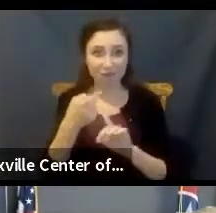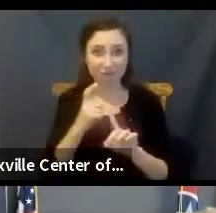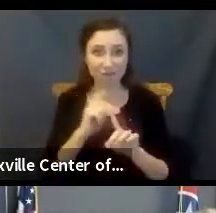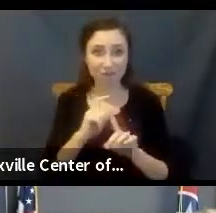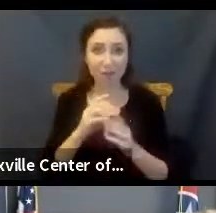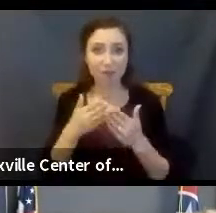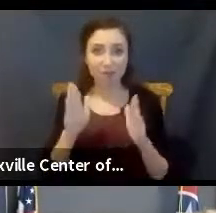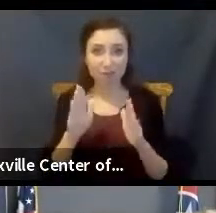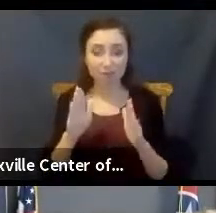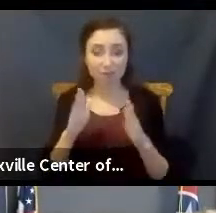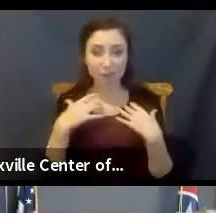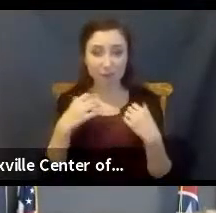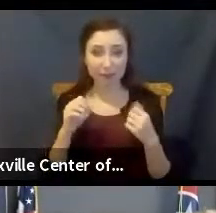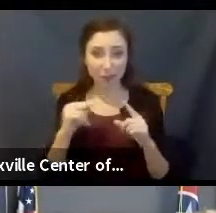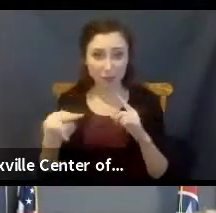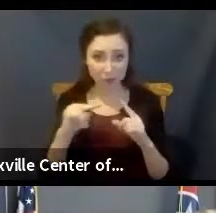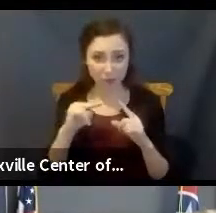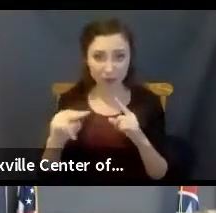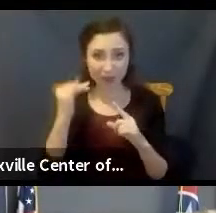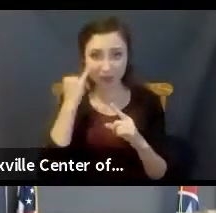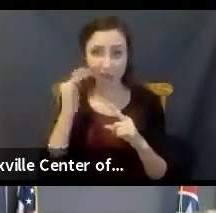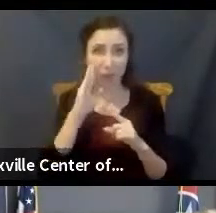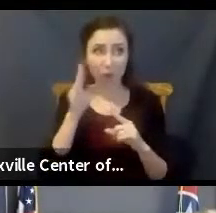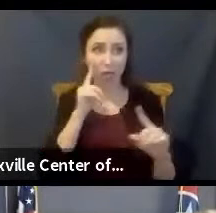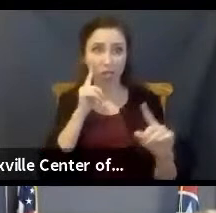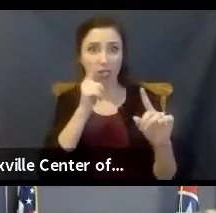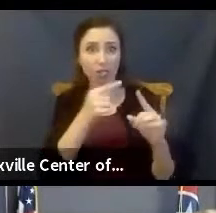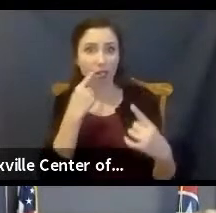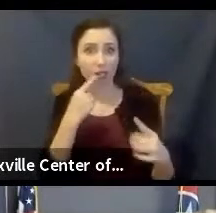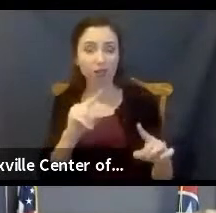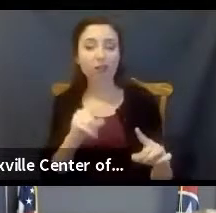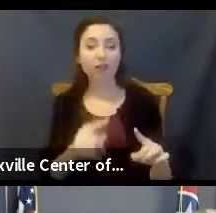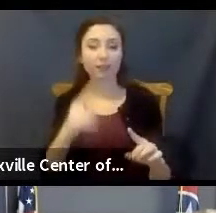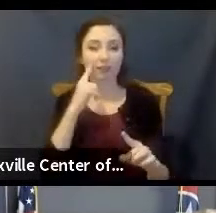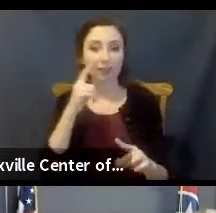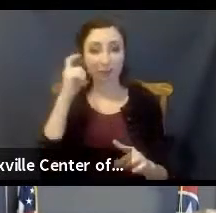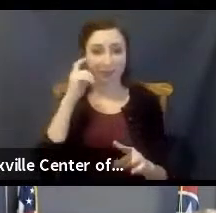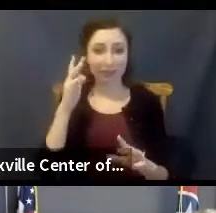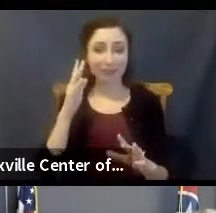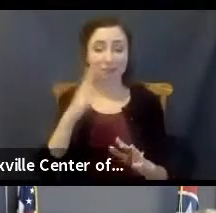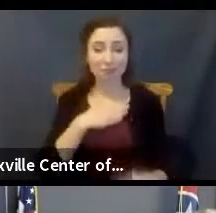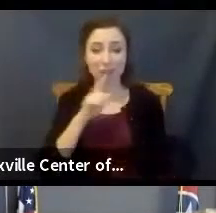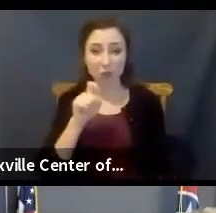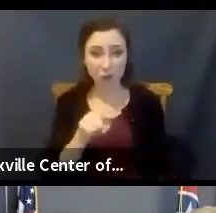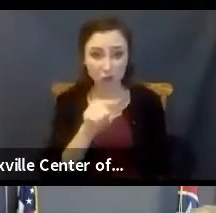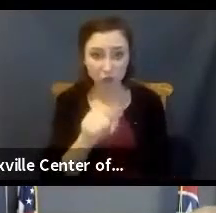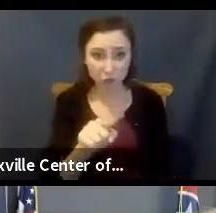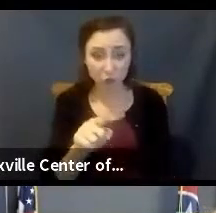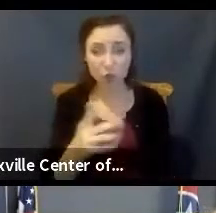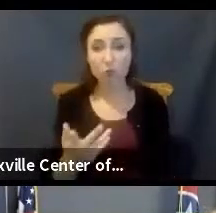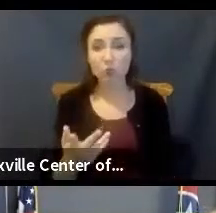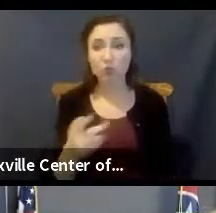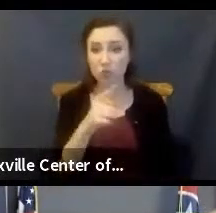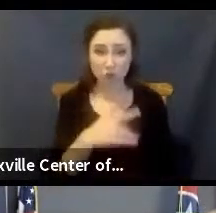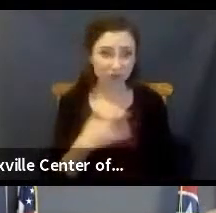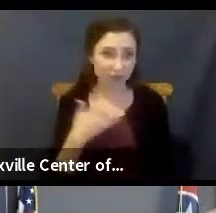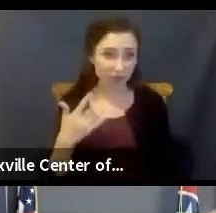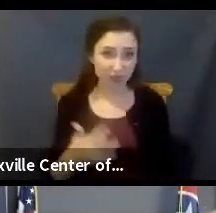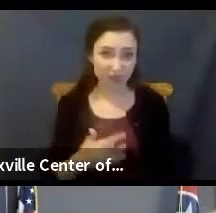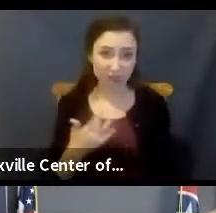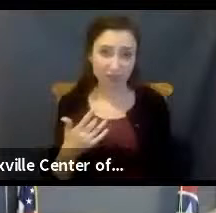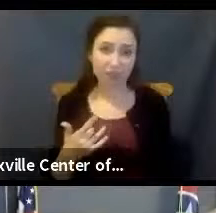health standpoint, if this is going to accomplish what it's intended to, makes more sense. I guess my question to you is simply, do you feel